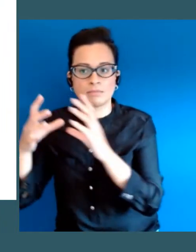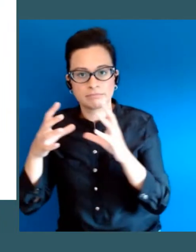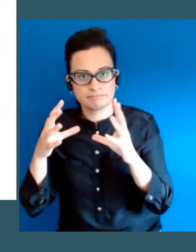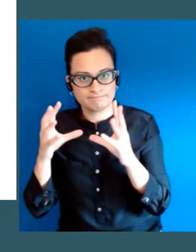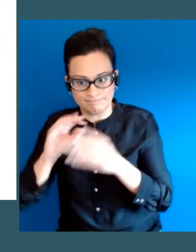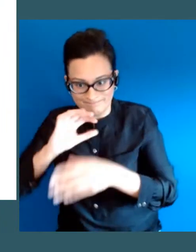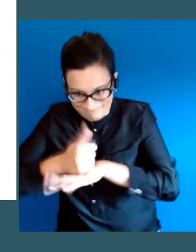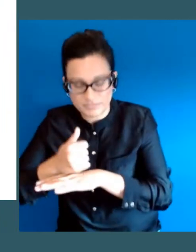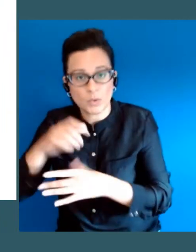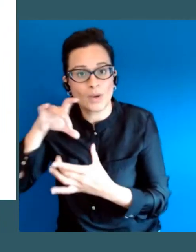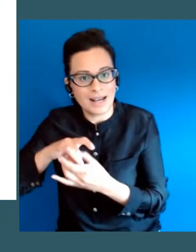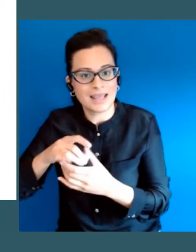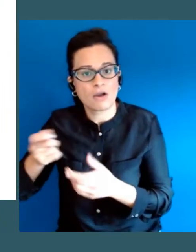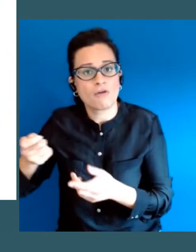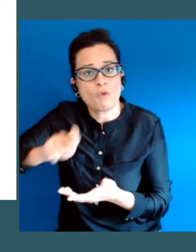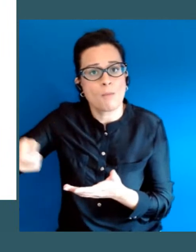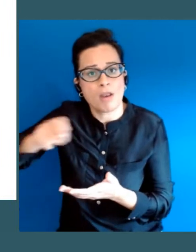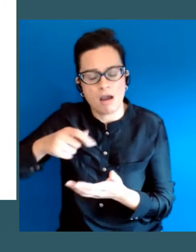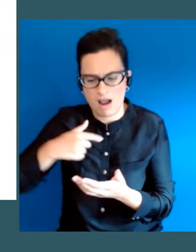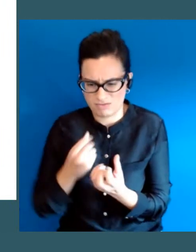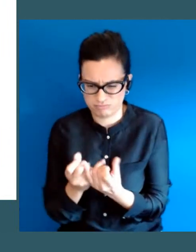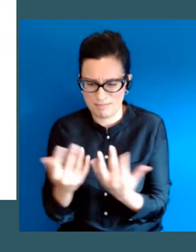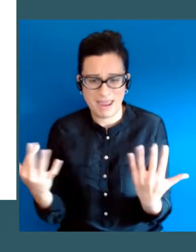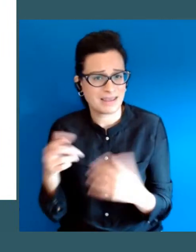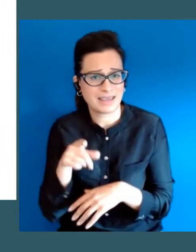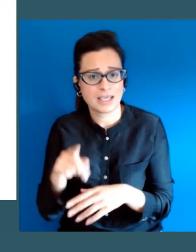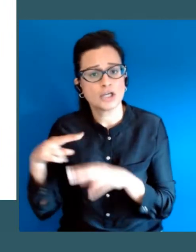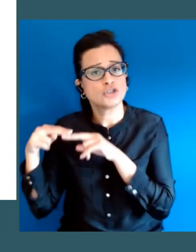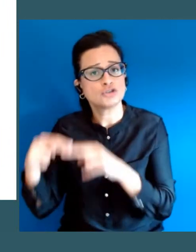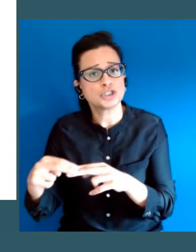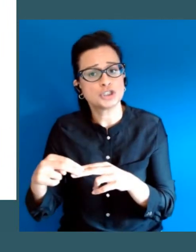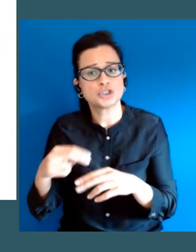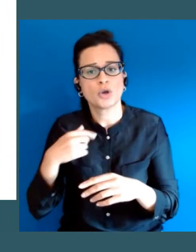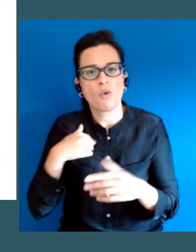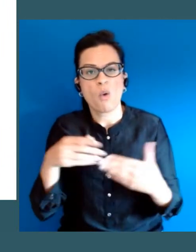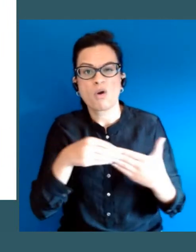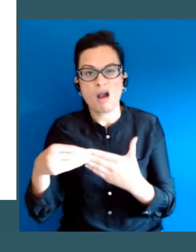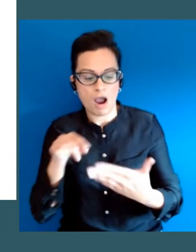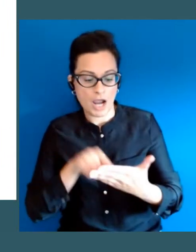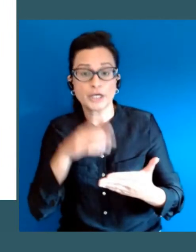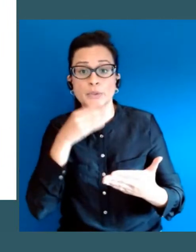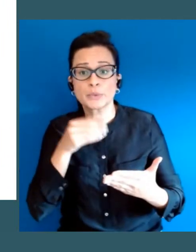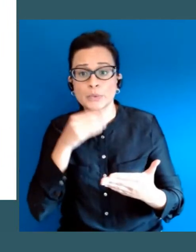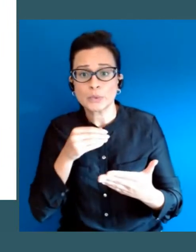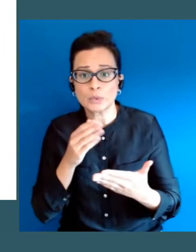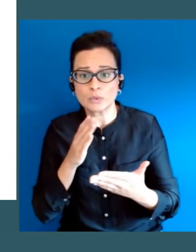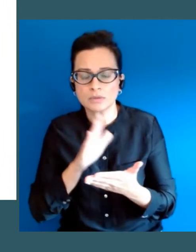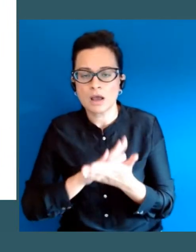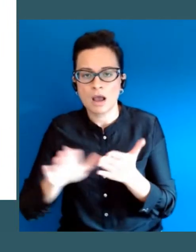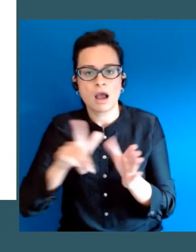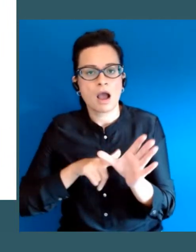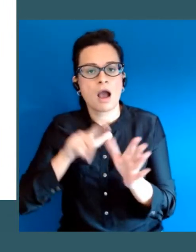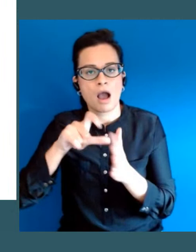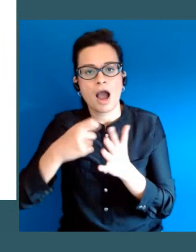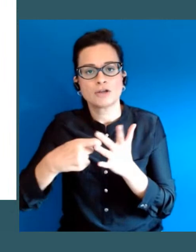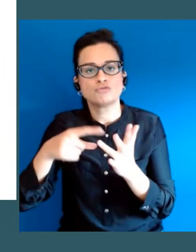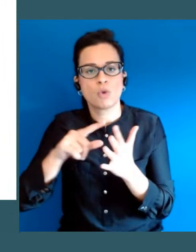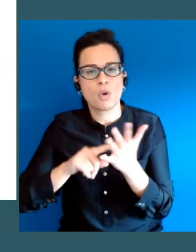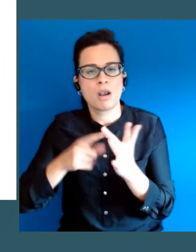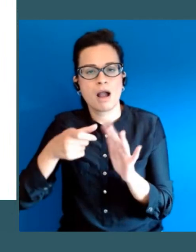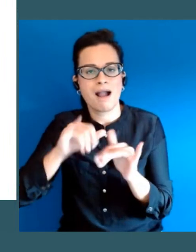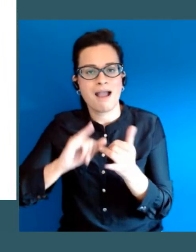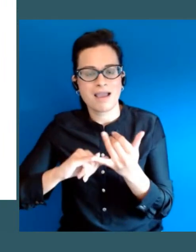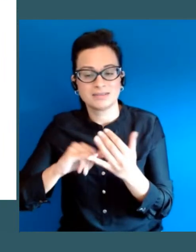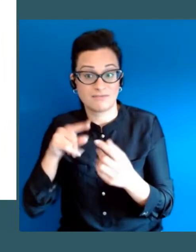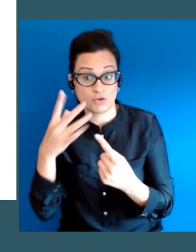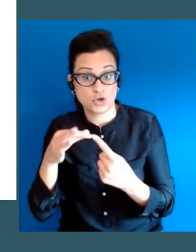different ones that we have, but traditionally from the guidance, we would use an extensively hydrolyzed formula as our first line, and then we have amino